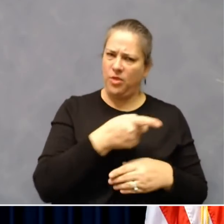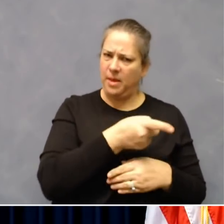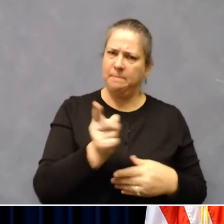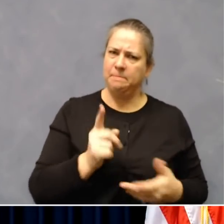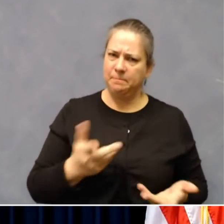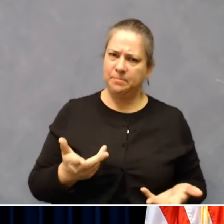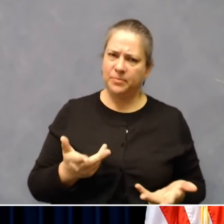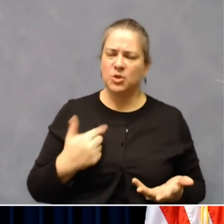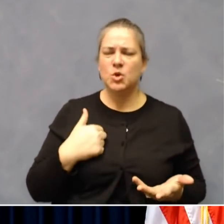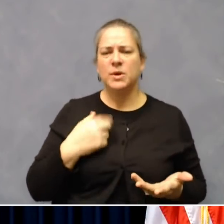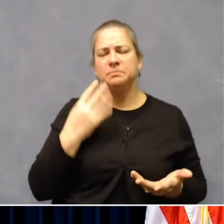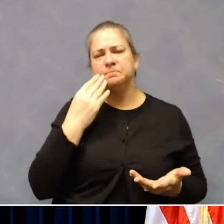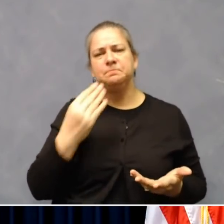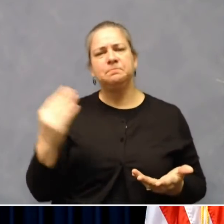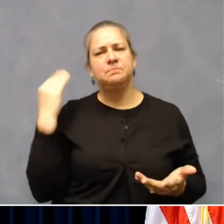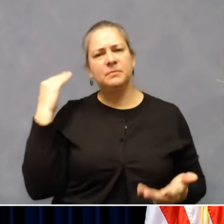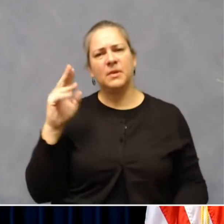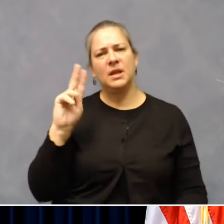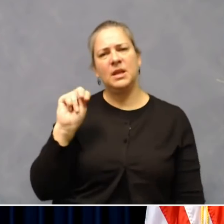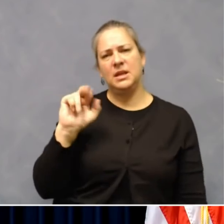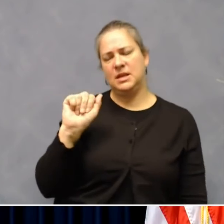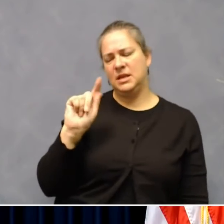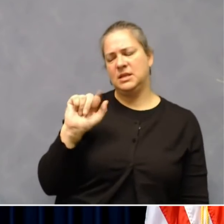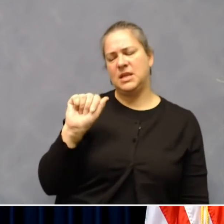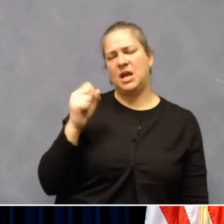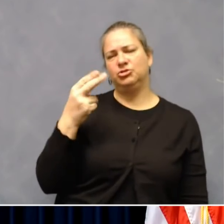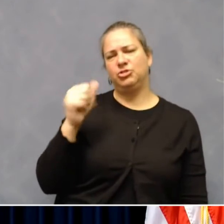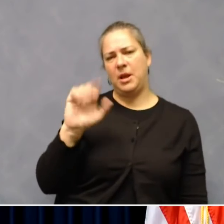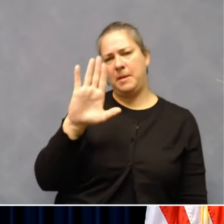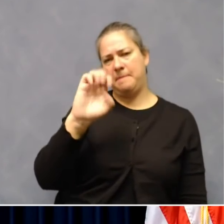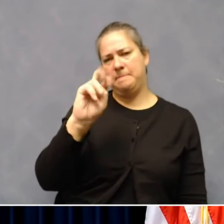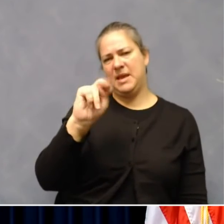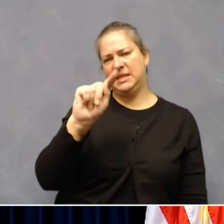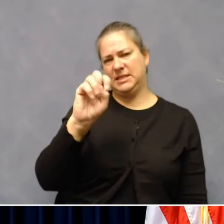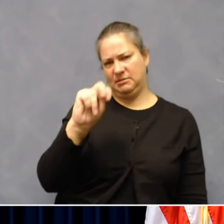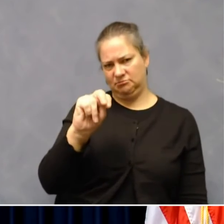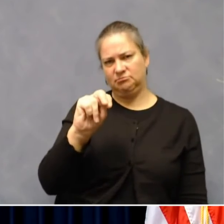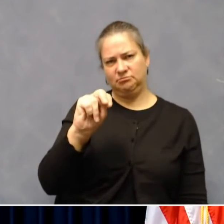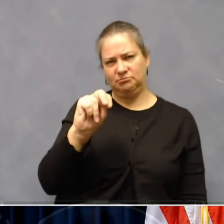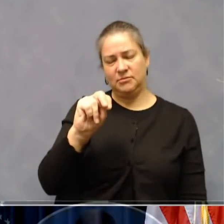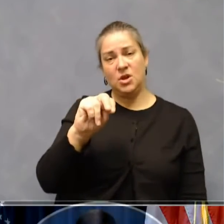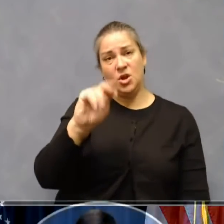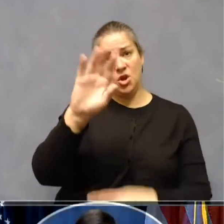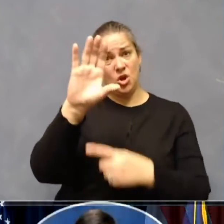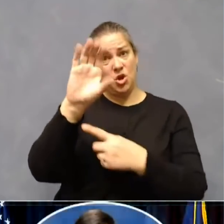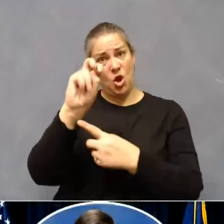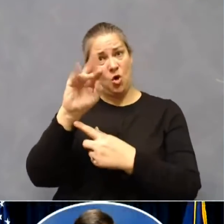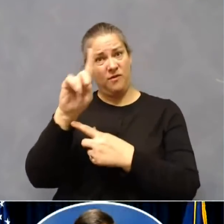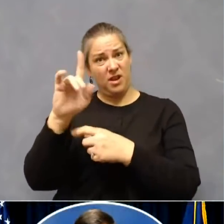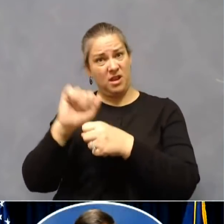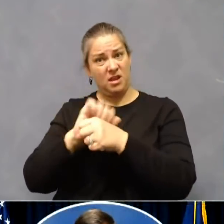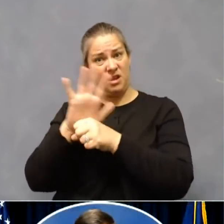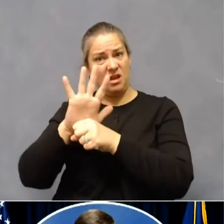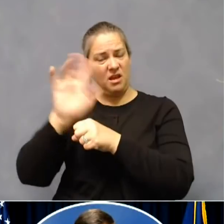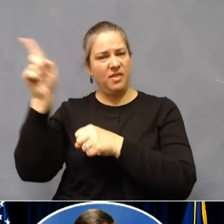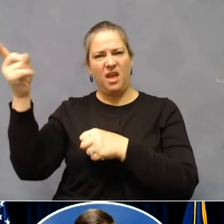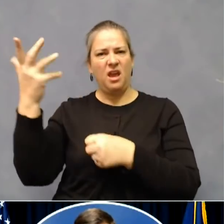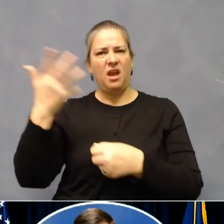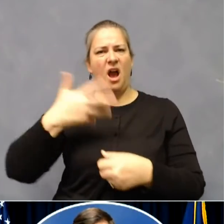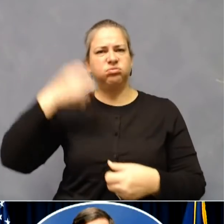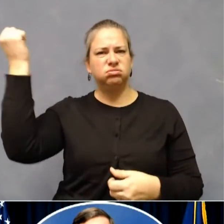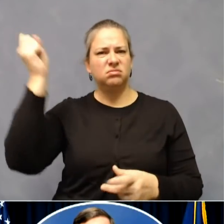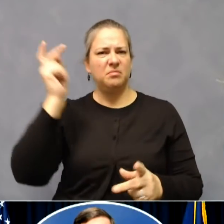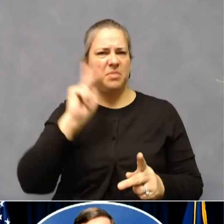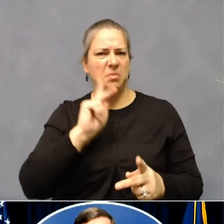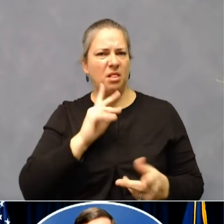benton kova 19 is stripping us of people we love in our kentucky communities one of these people is latasha